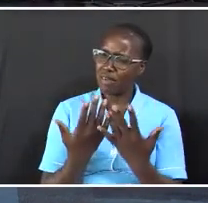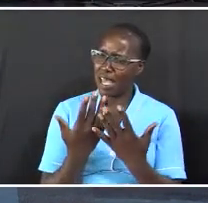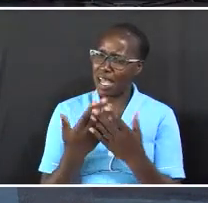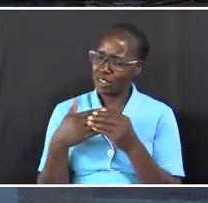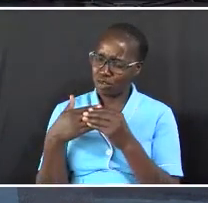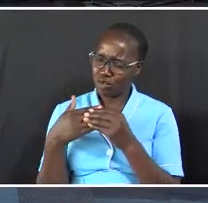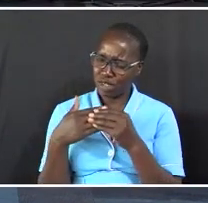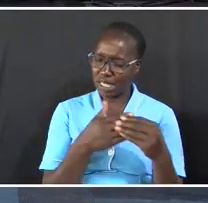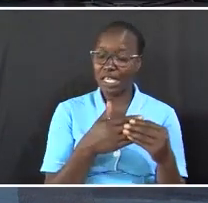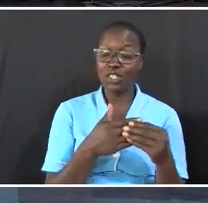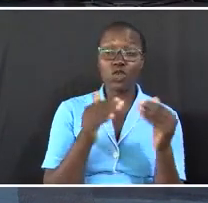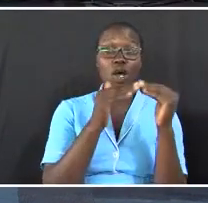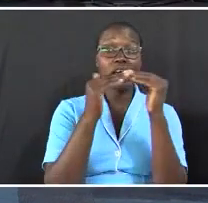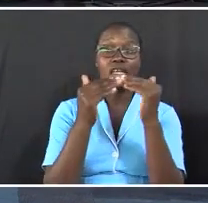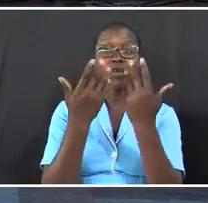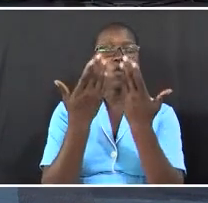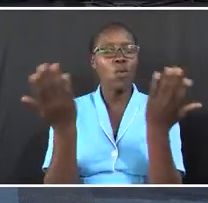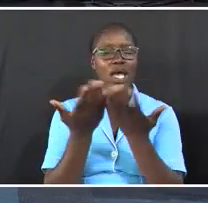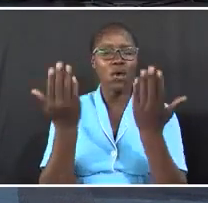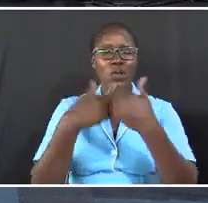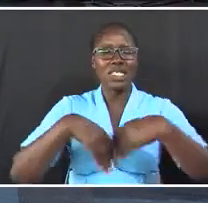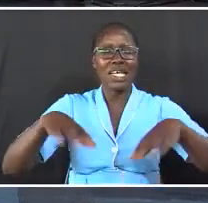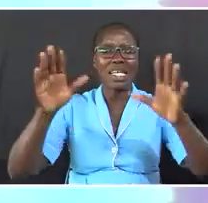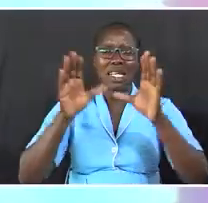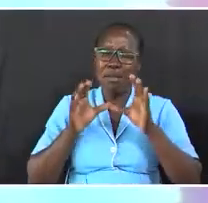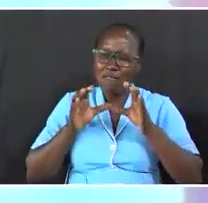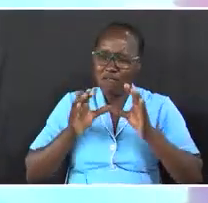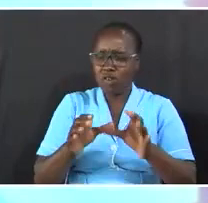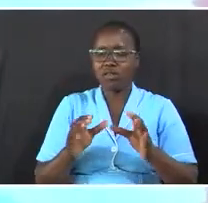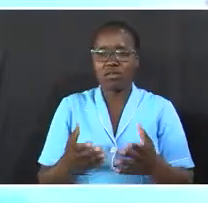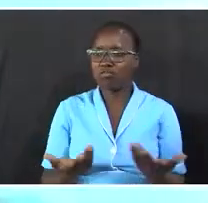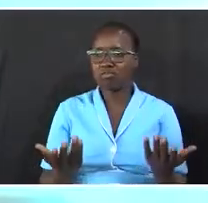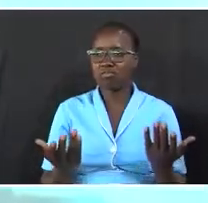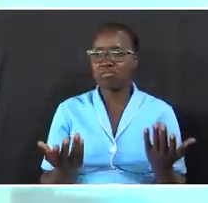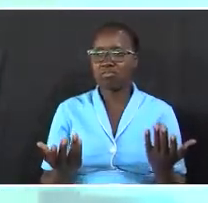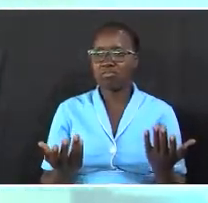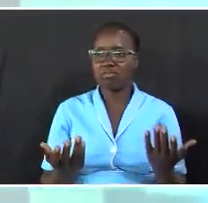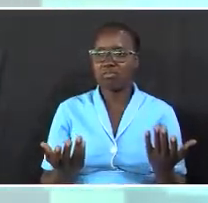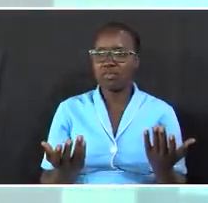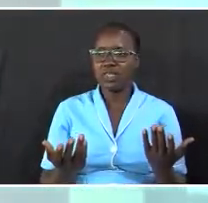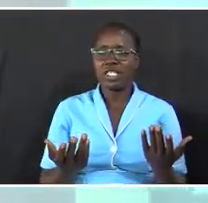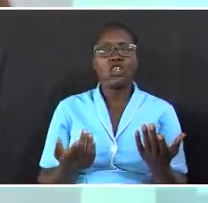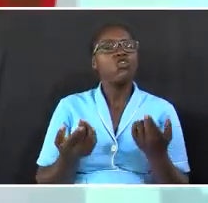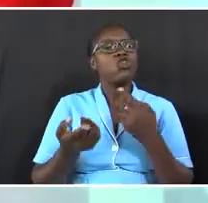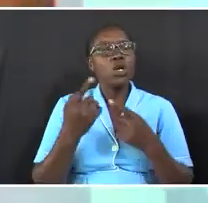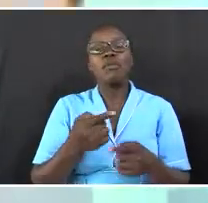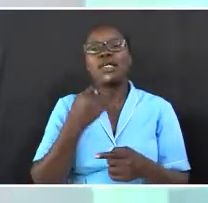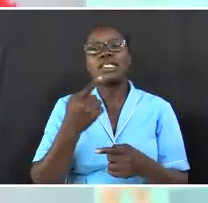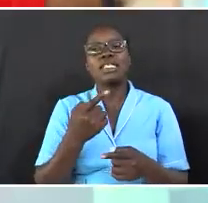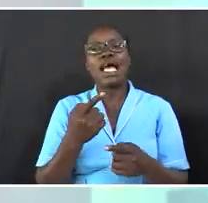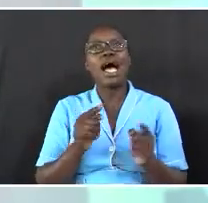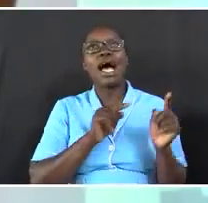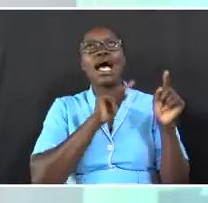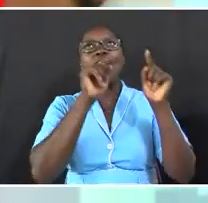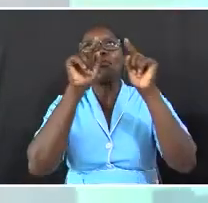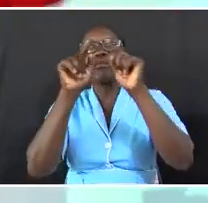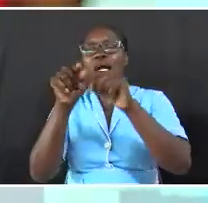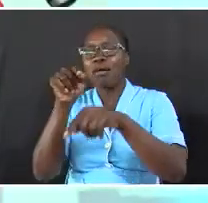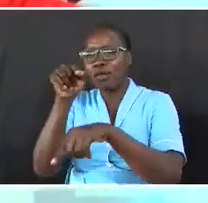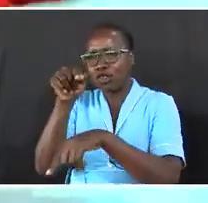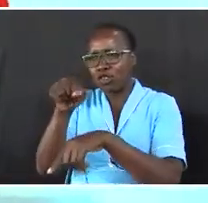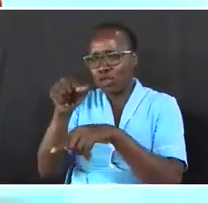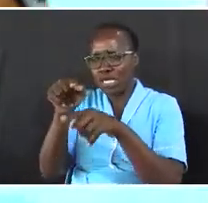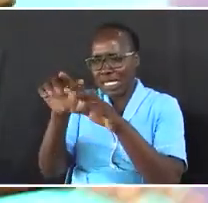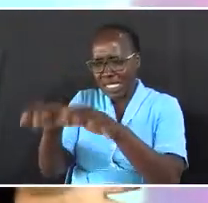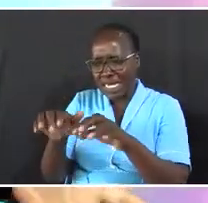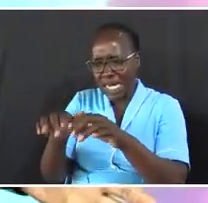us to a level where we surrender by force. Yeah? You come and you say, I am coming to this